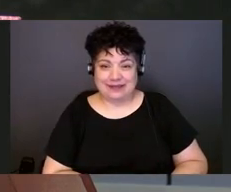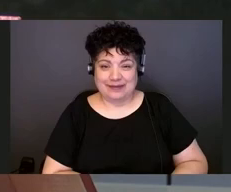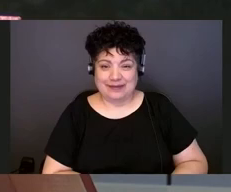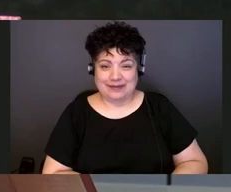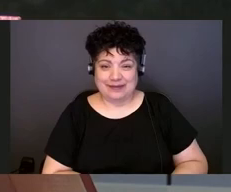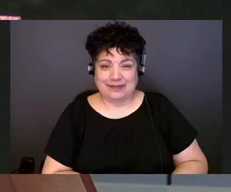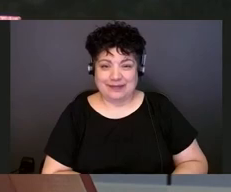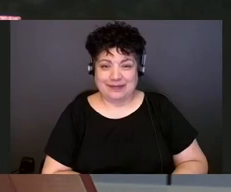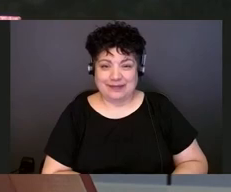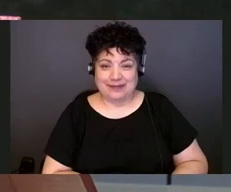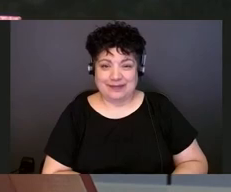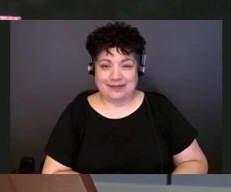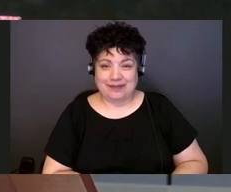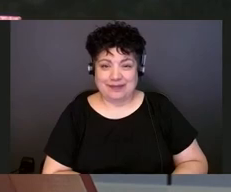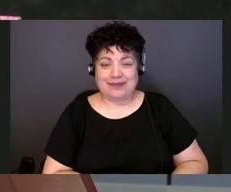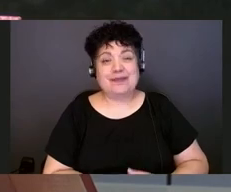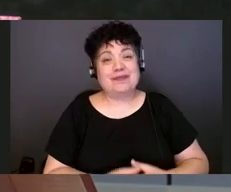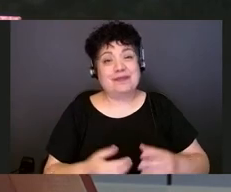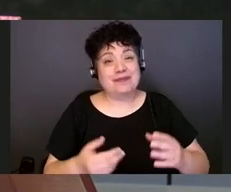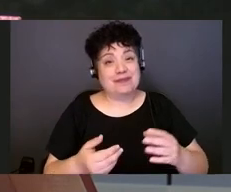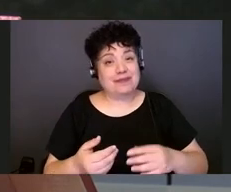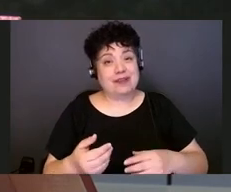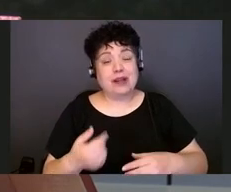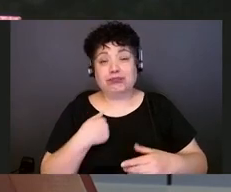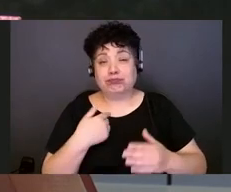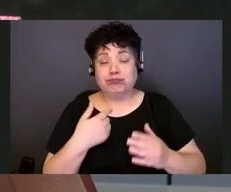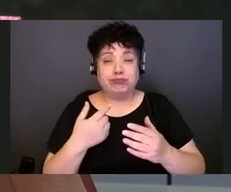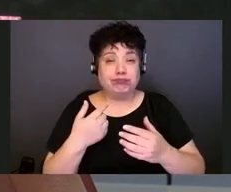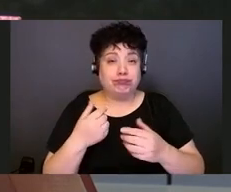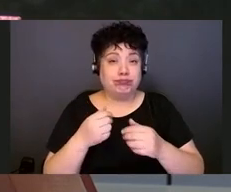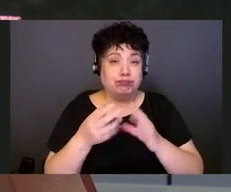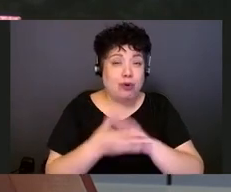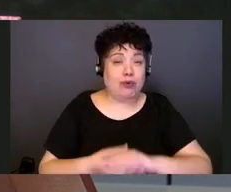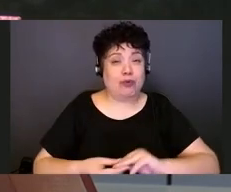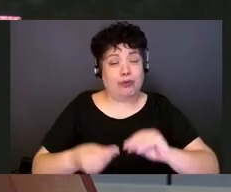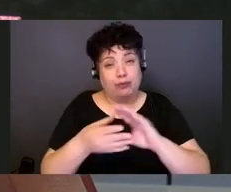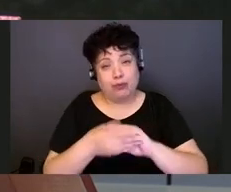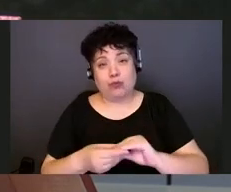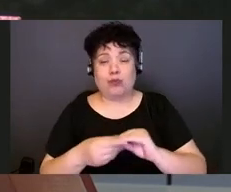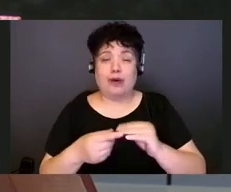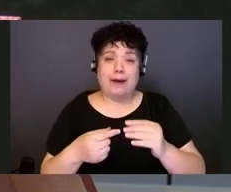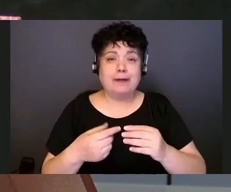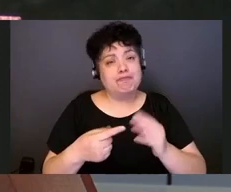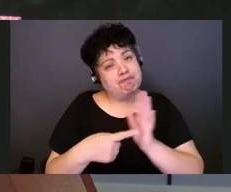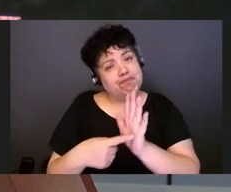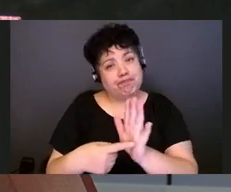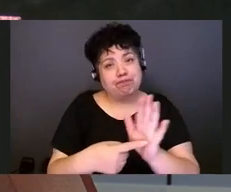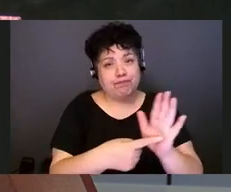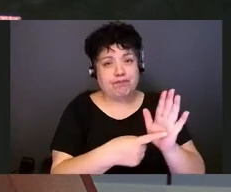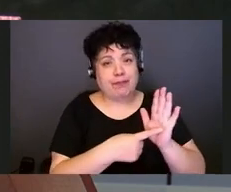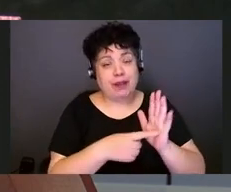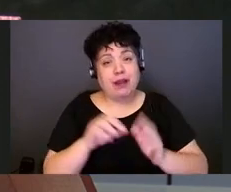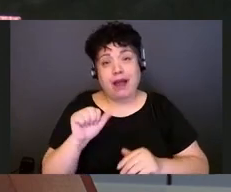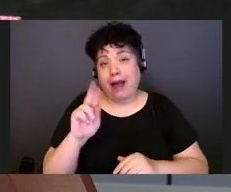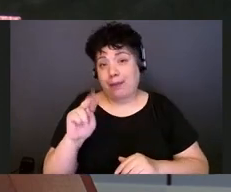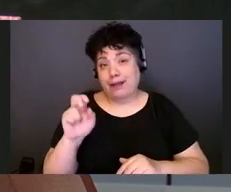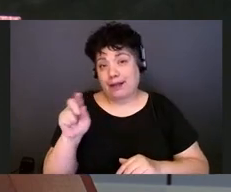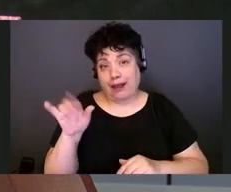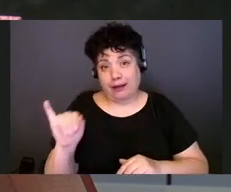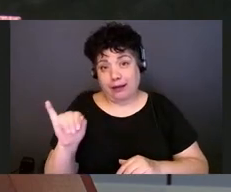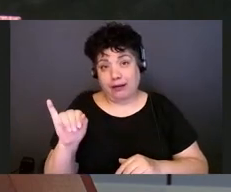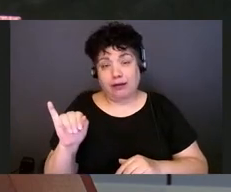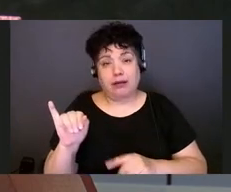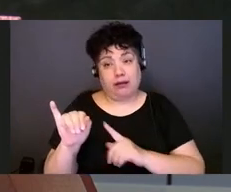And I continue telling stories about our people. The Abenakis are part of the